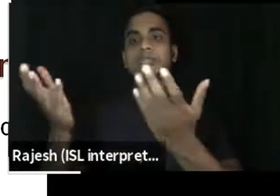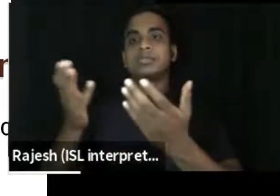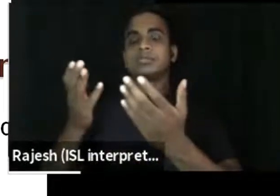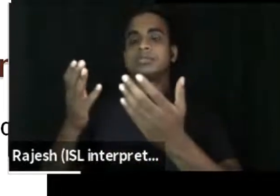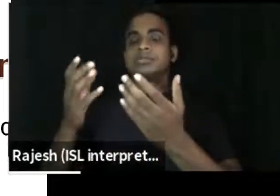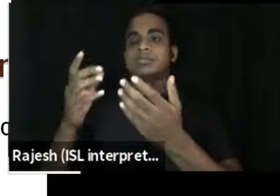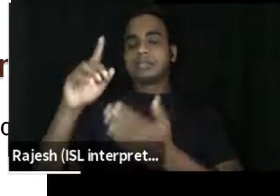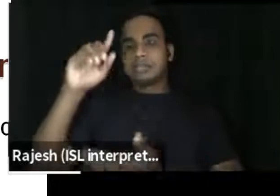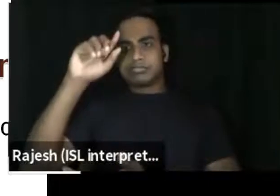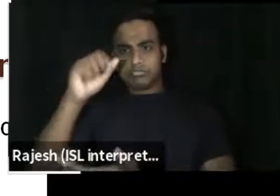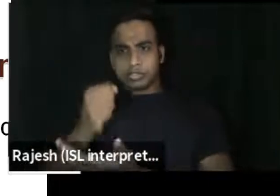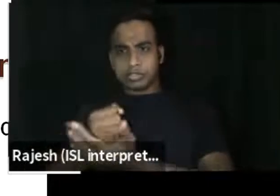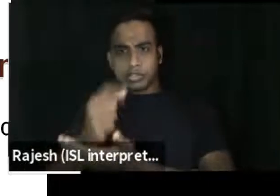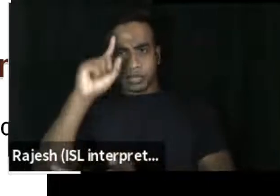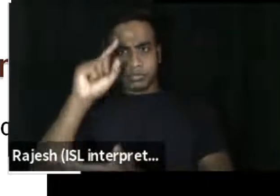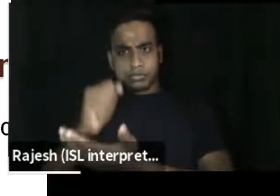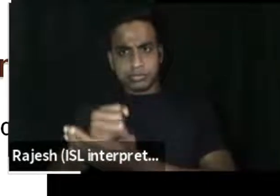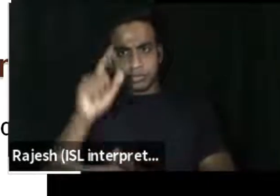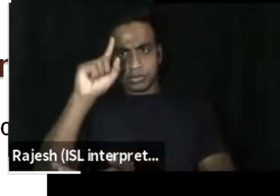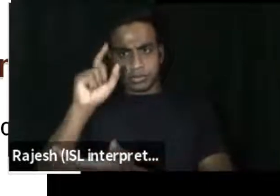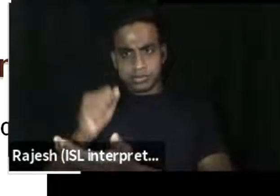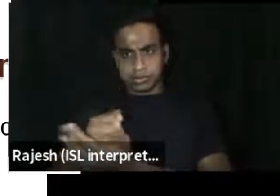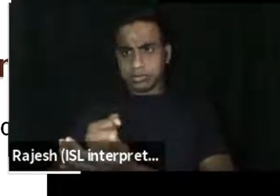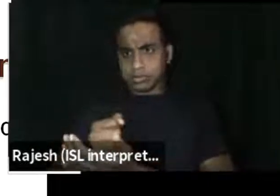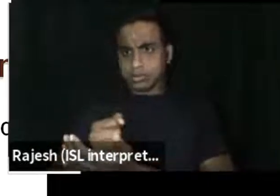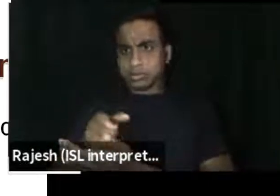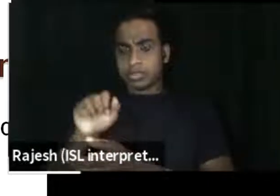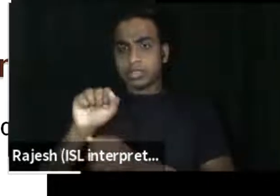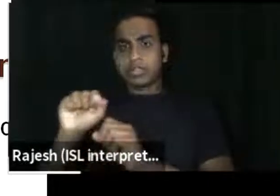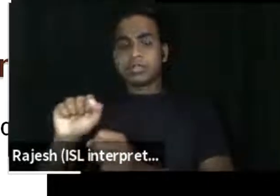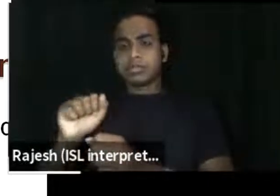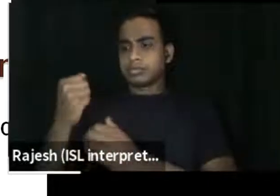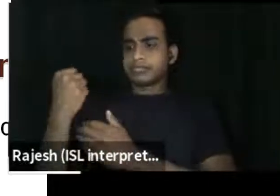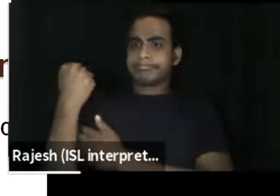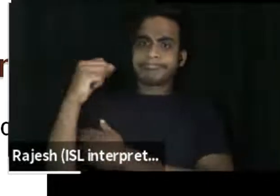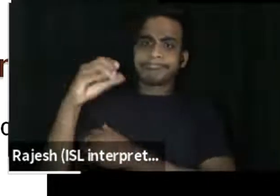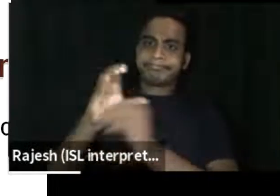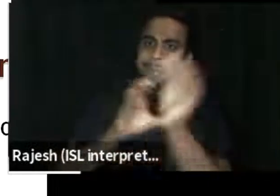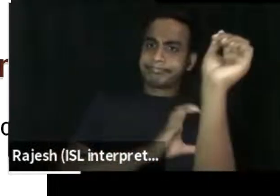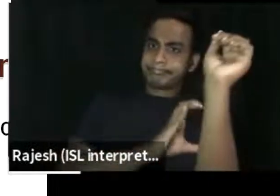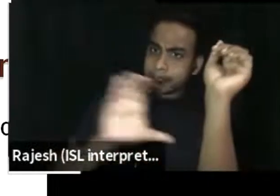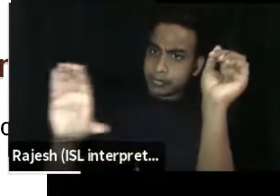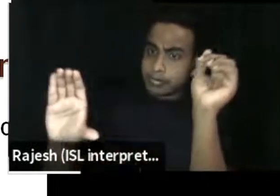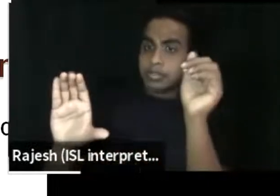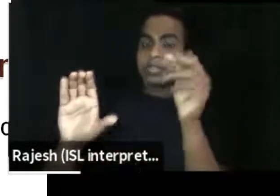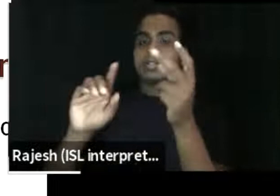in decision making, to participate in the various other